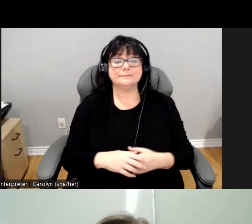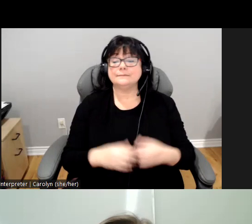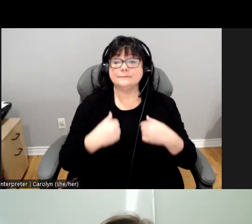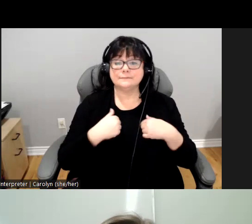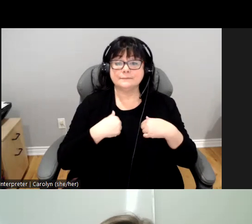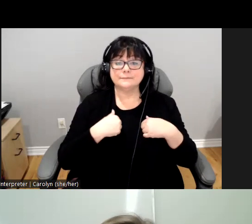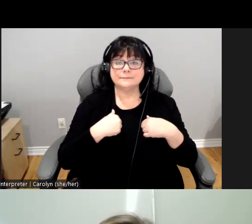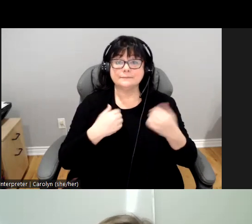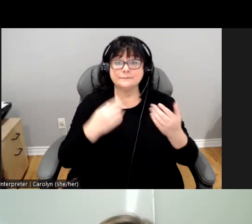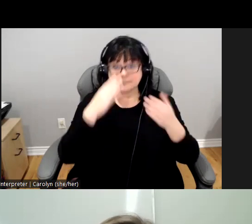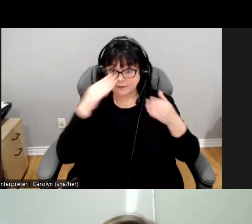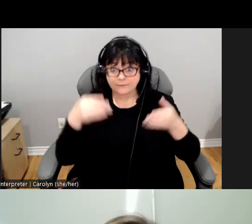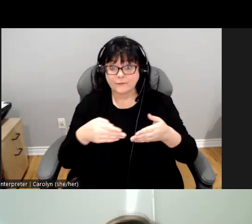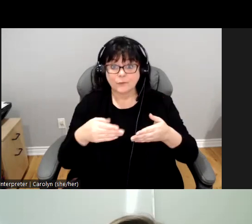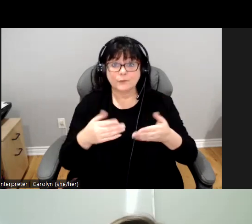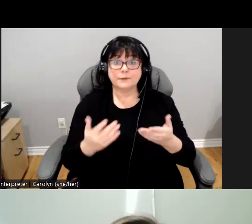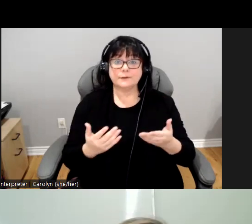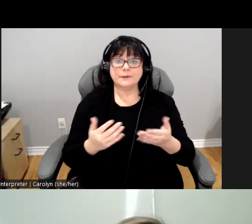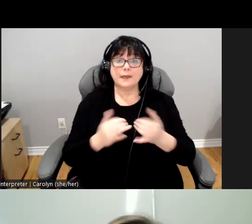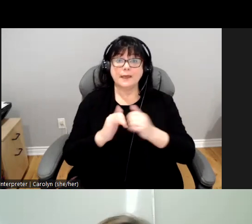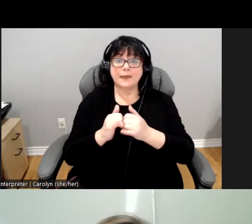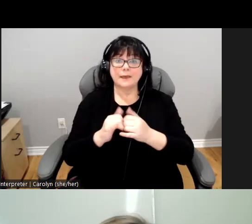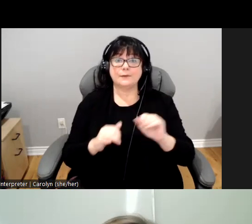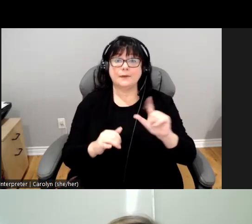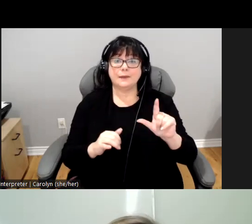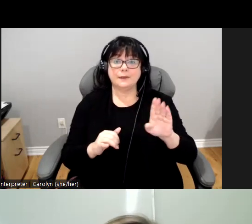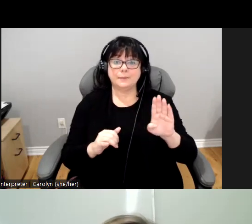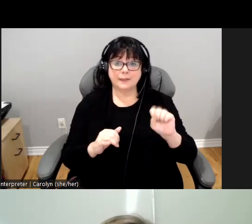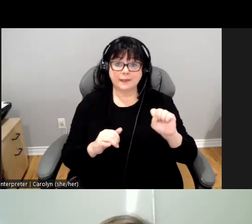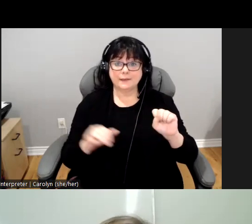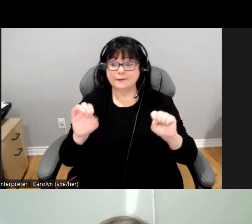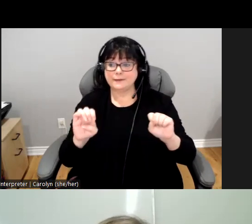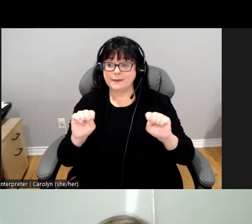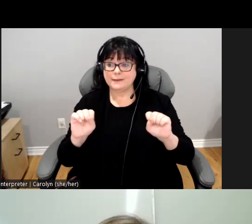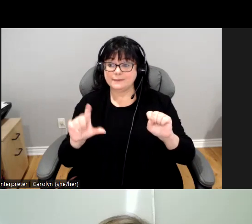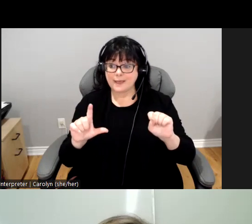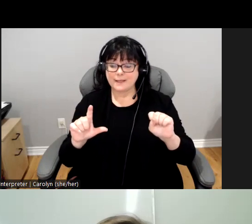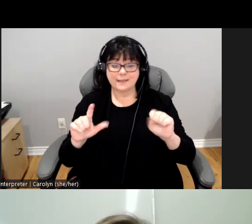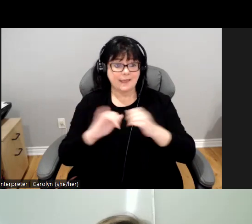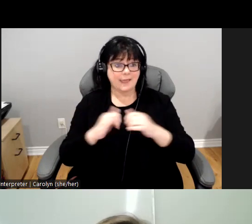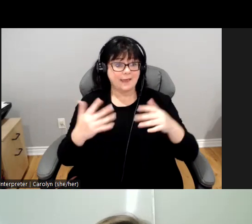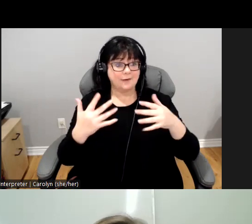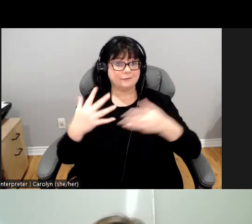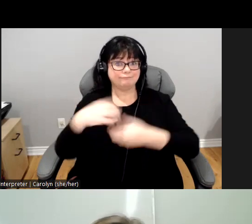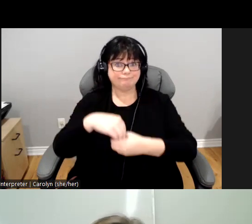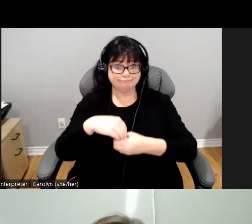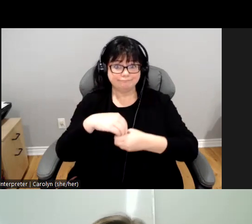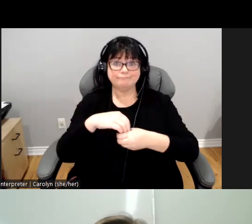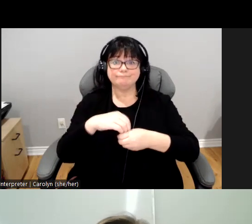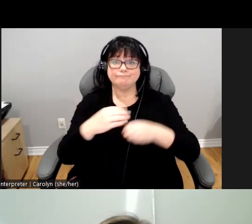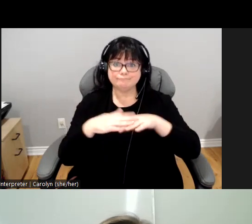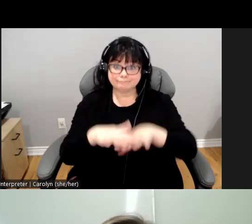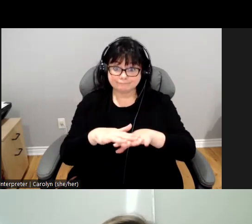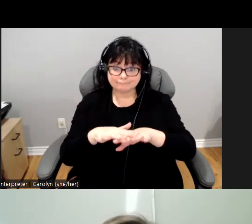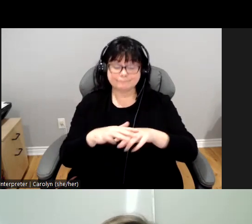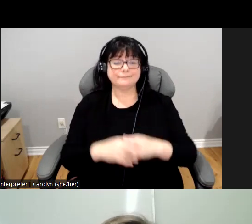of LBS into ESL or ESL into LBS, however you want to phrase that. Our program has